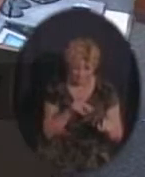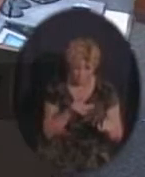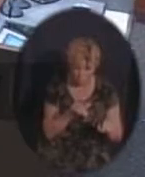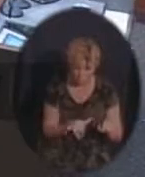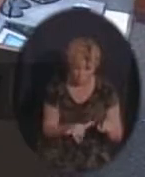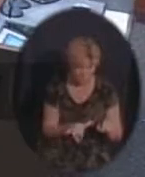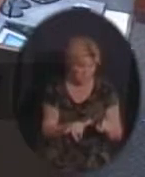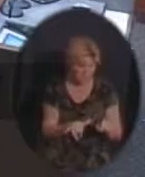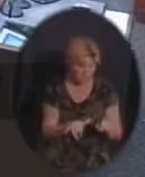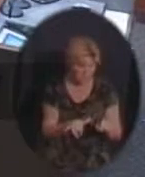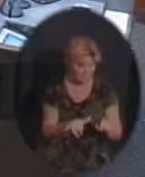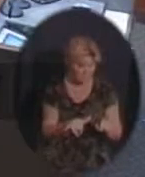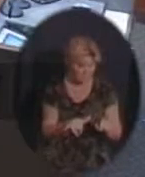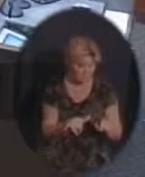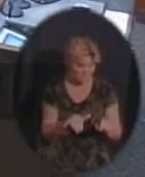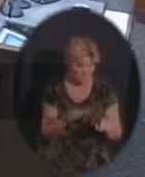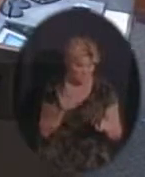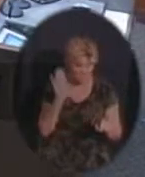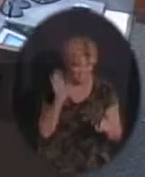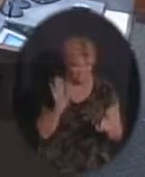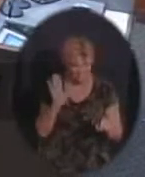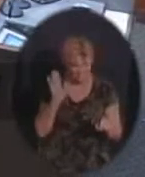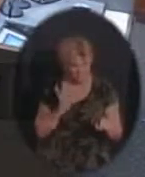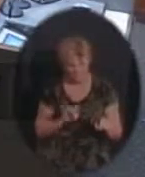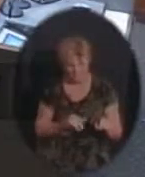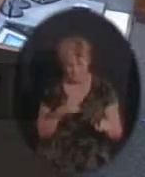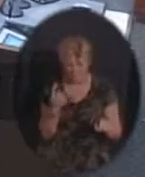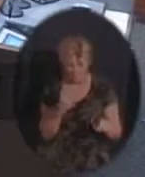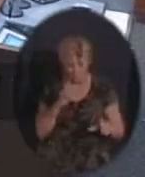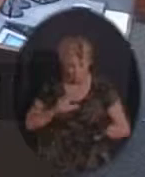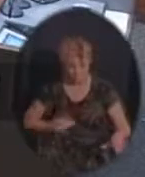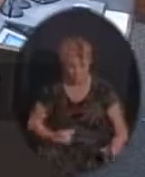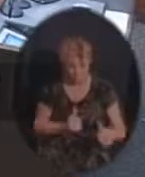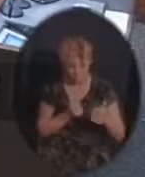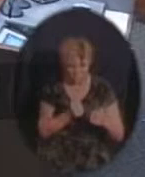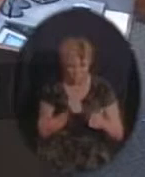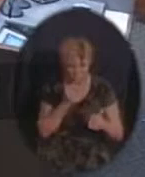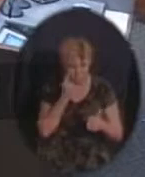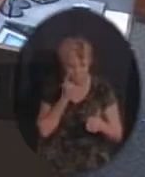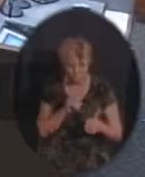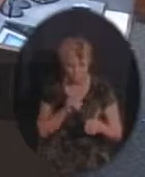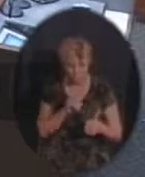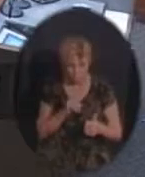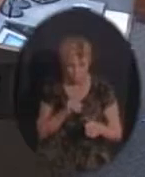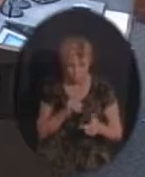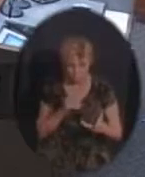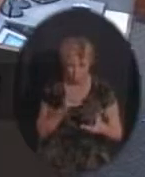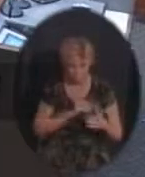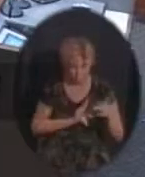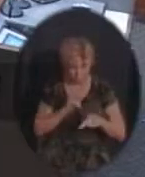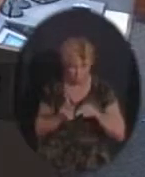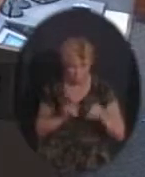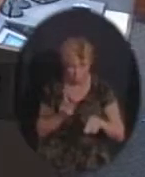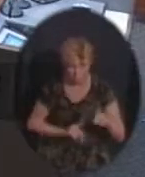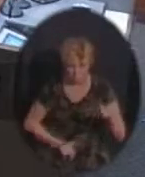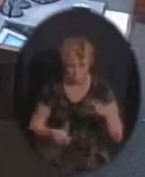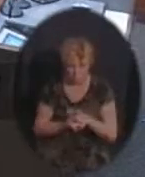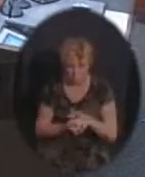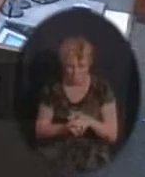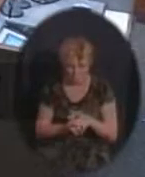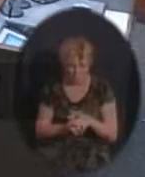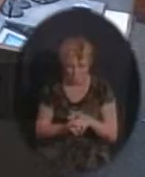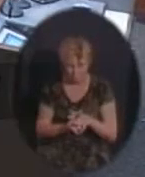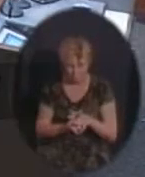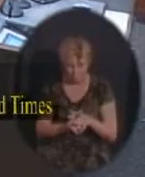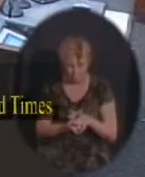that week in the past has always been a challenge for getting people there. We could, the next week, we've got,